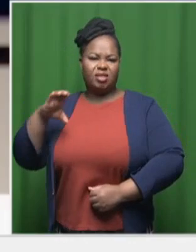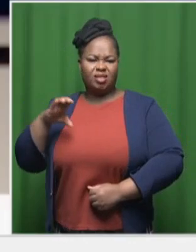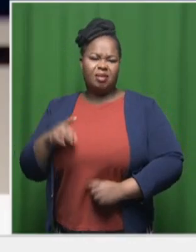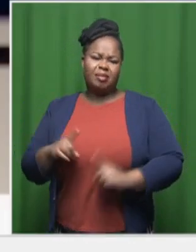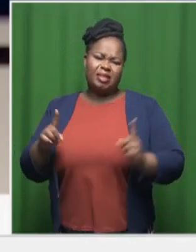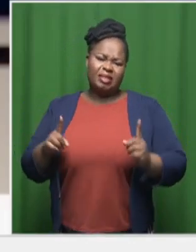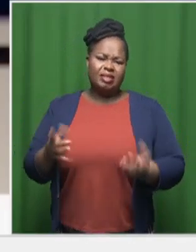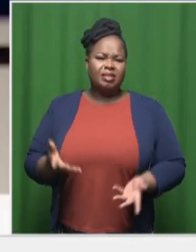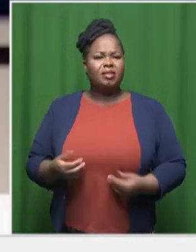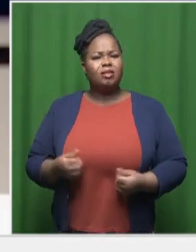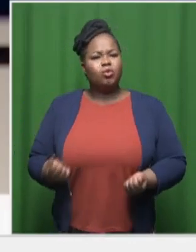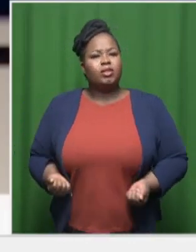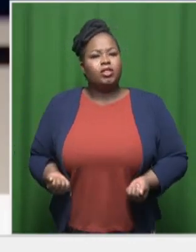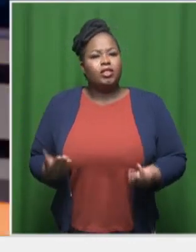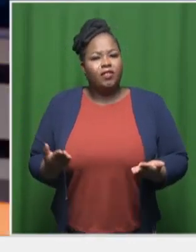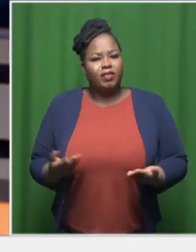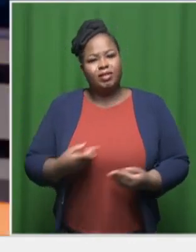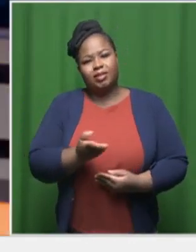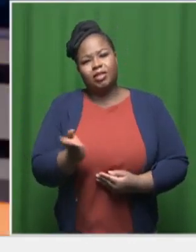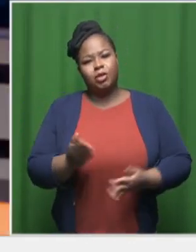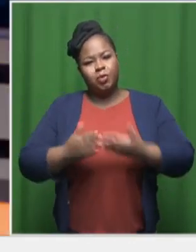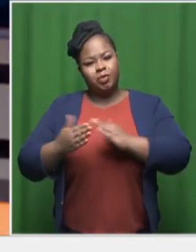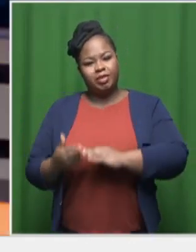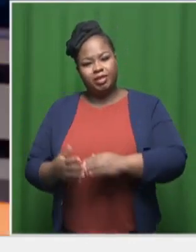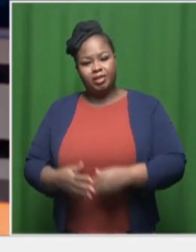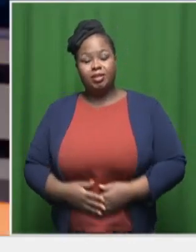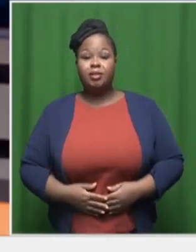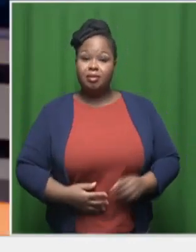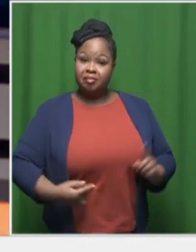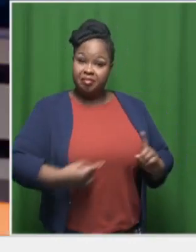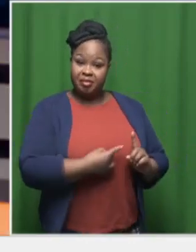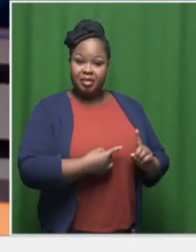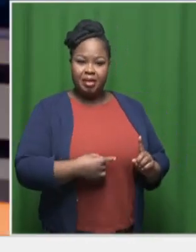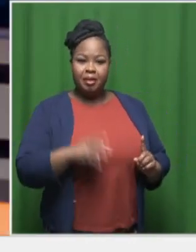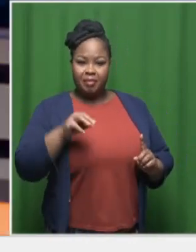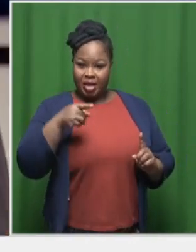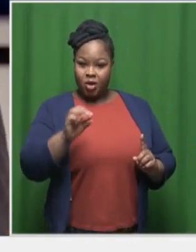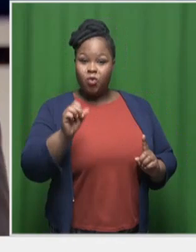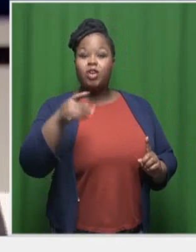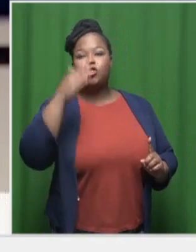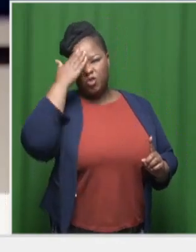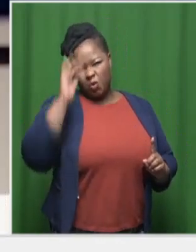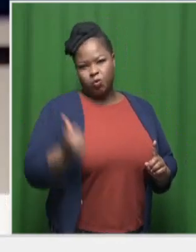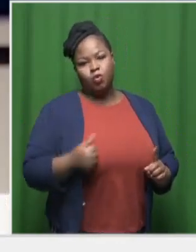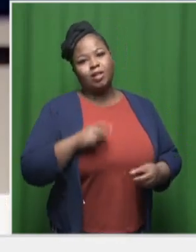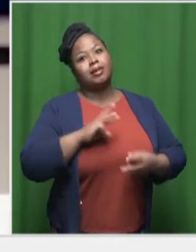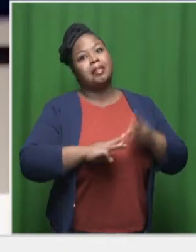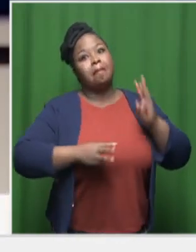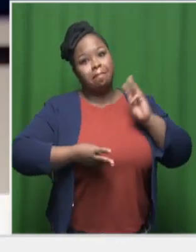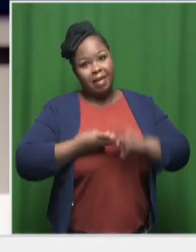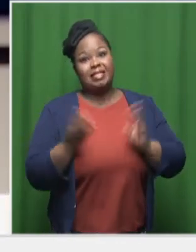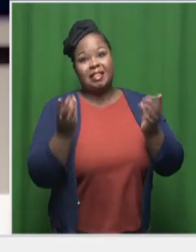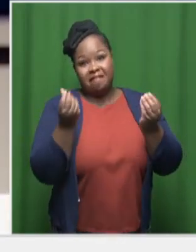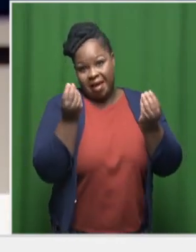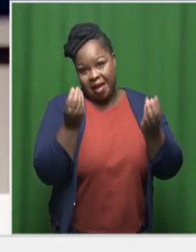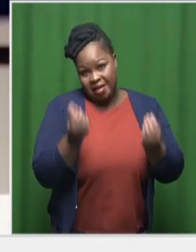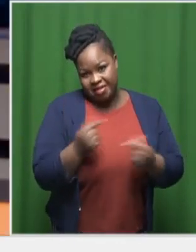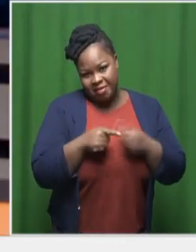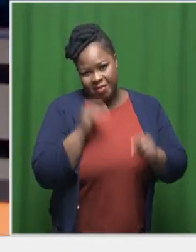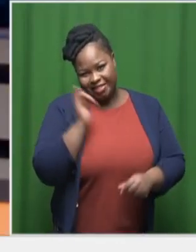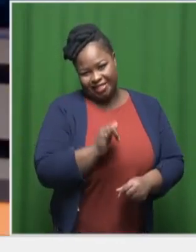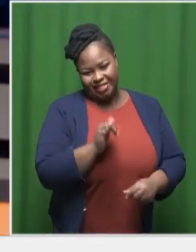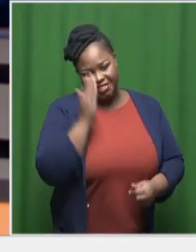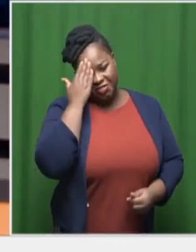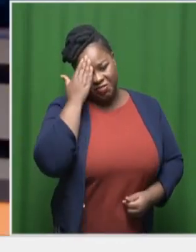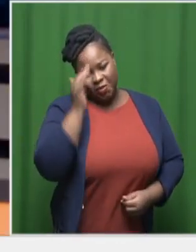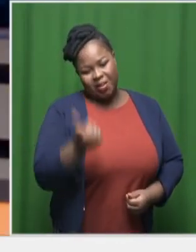duty issue. And Mr. Mxakwe knows that because he knows the mathematics around. But, you know,